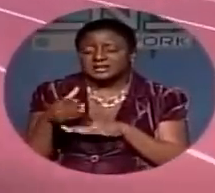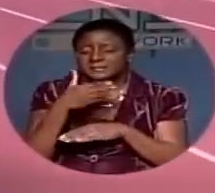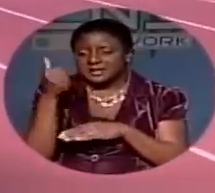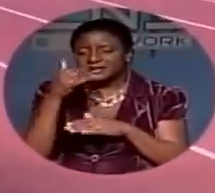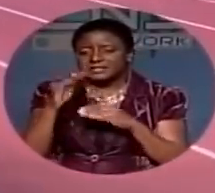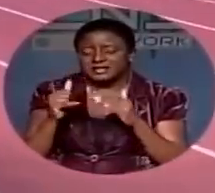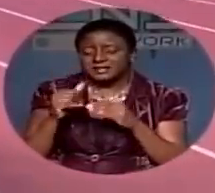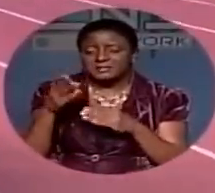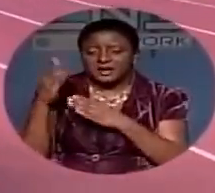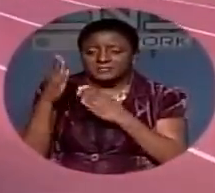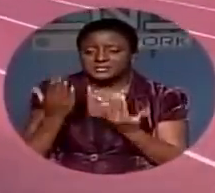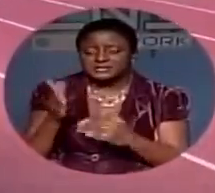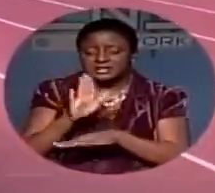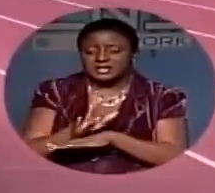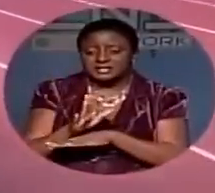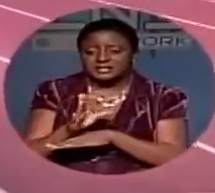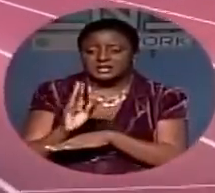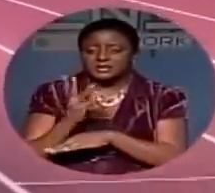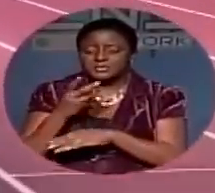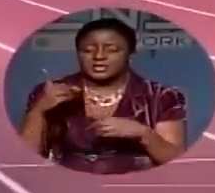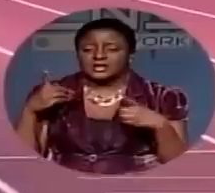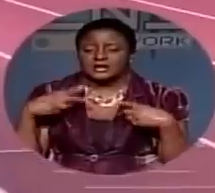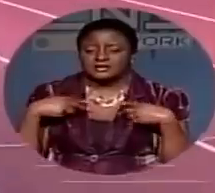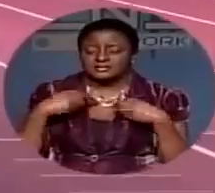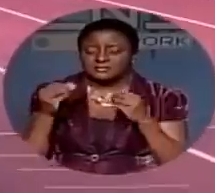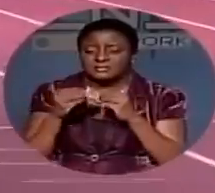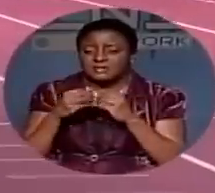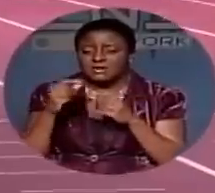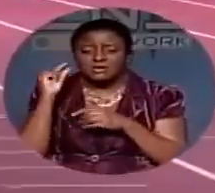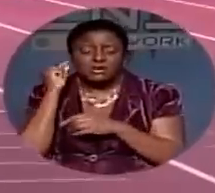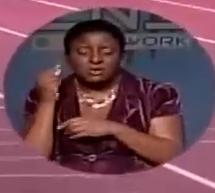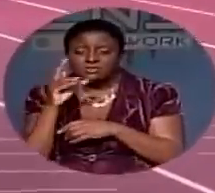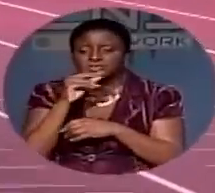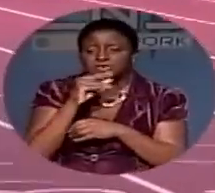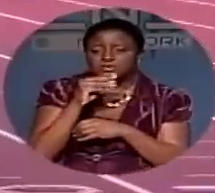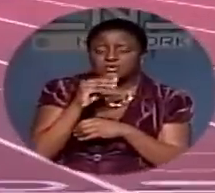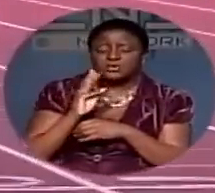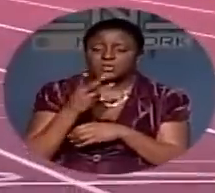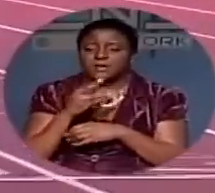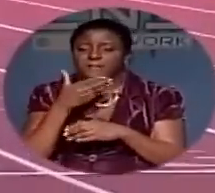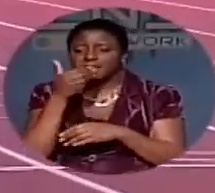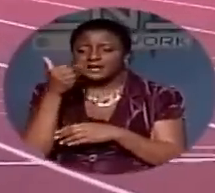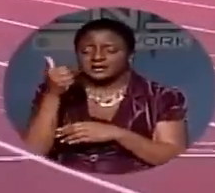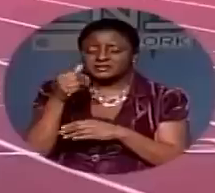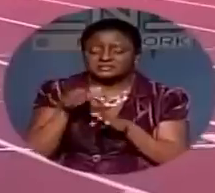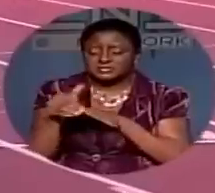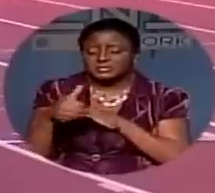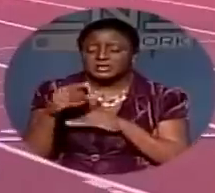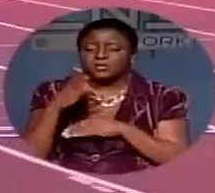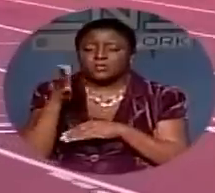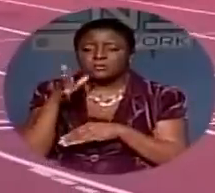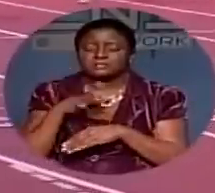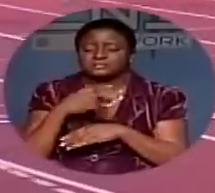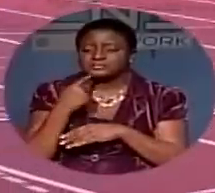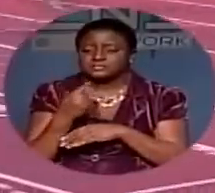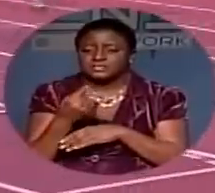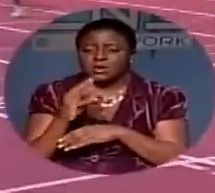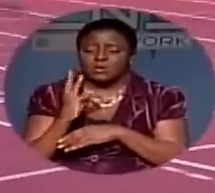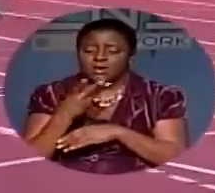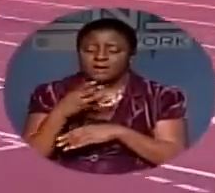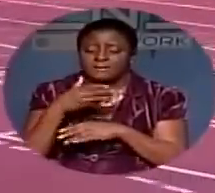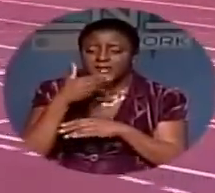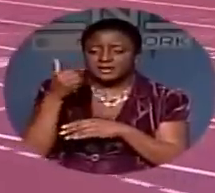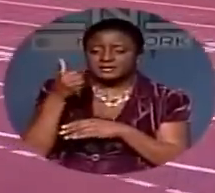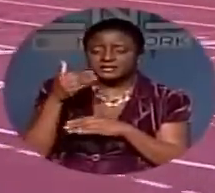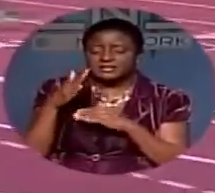more gold than yours. No way. We're better than everybody. You've been watching the same race as what today? Yes. You got them 400